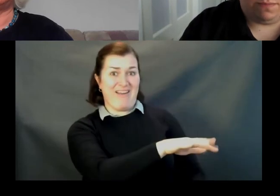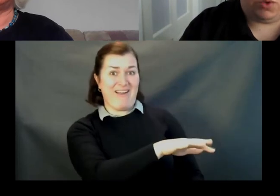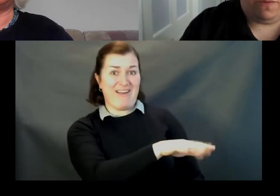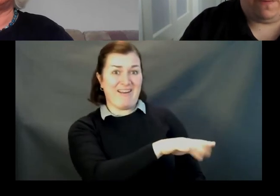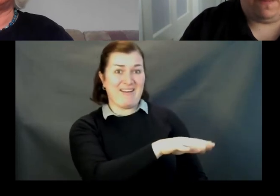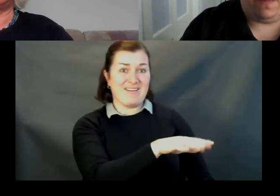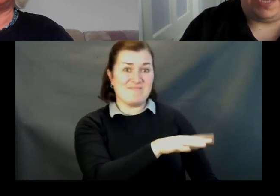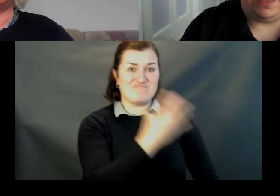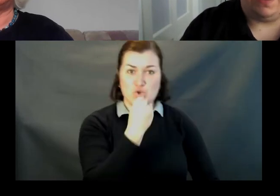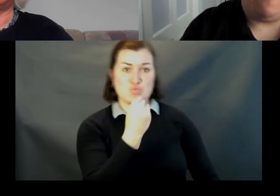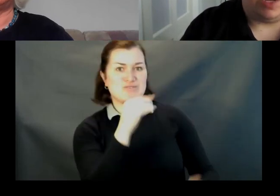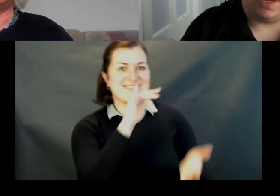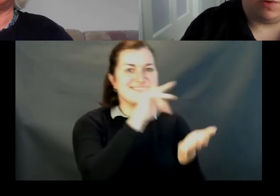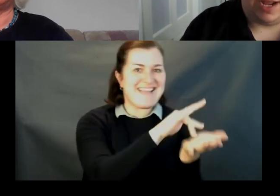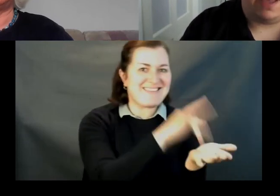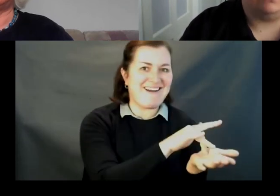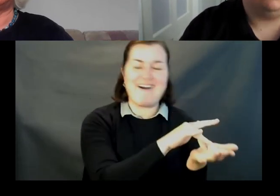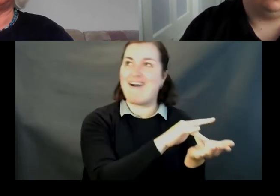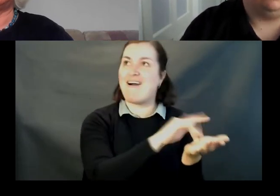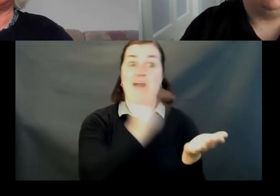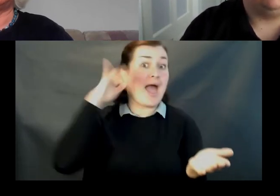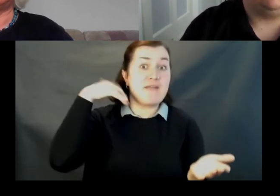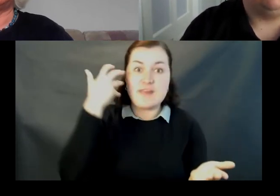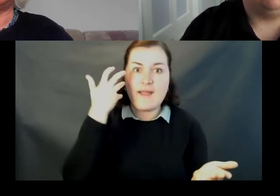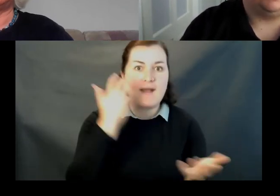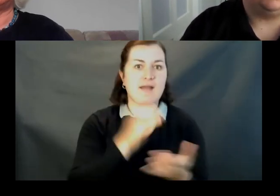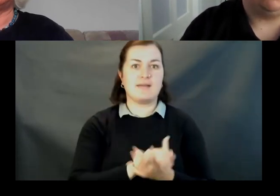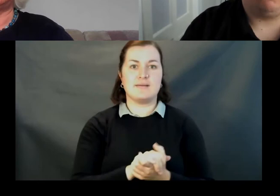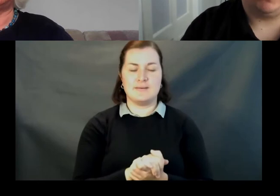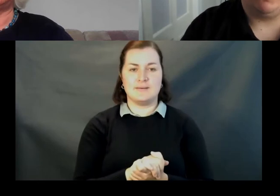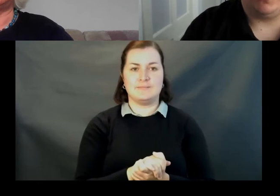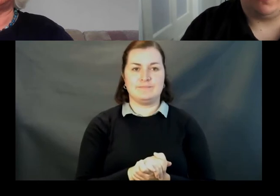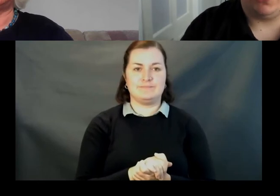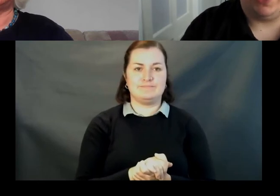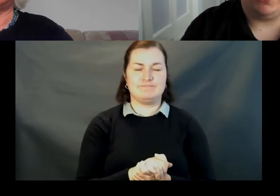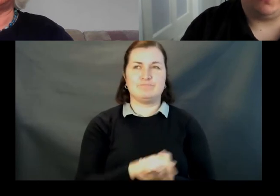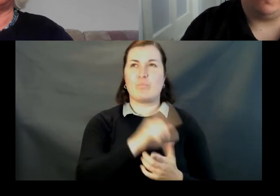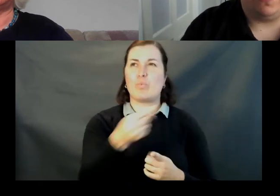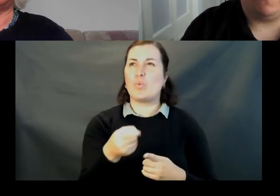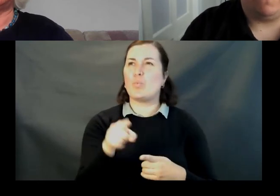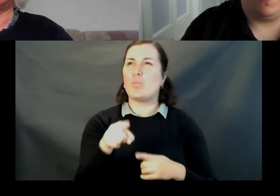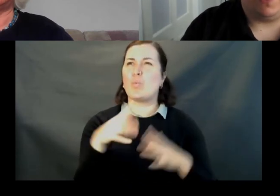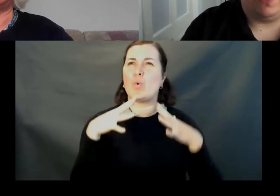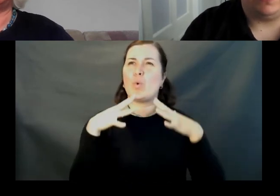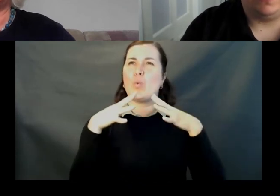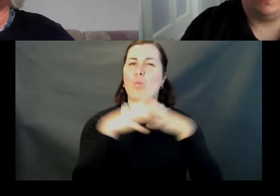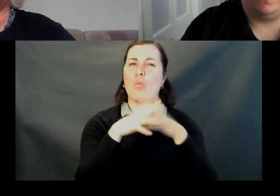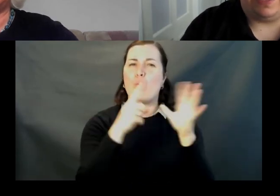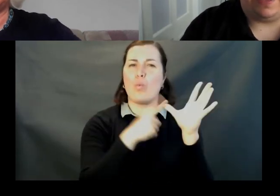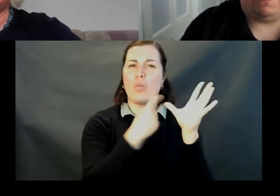use their sort of centre every single day. There's the Warwickshire Association for the